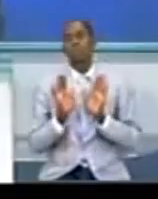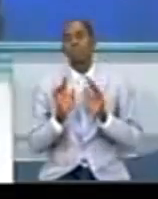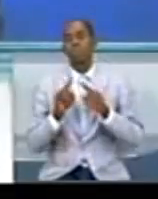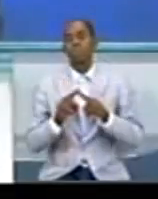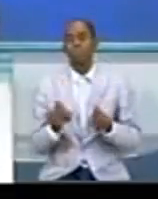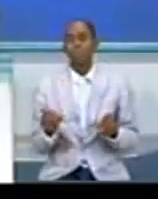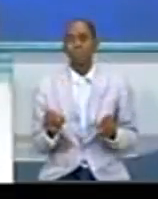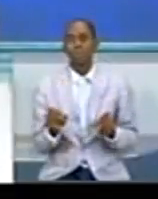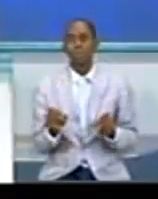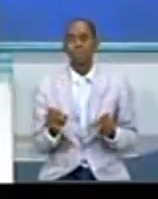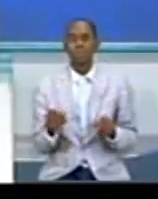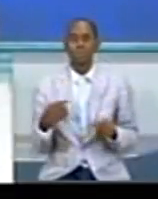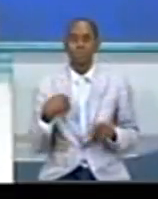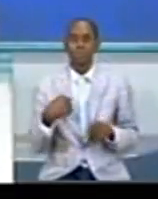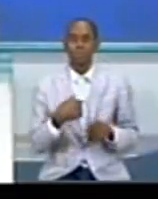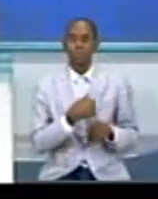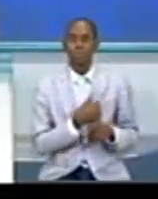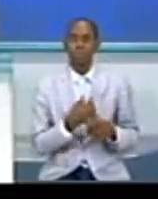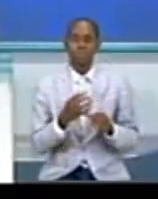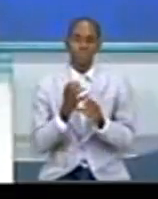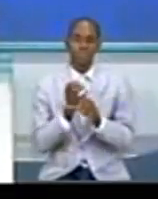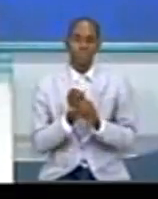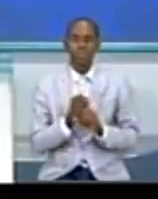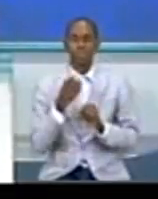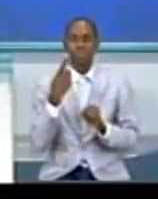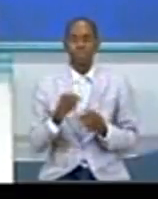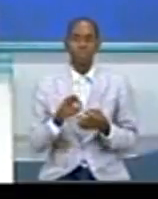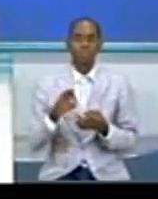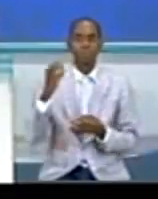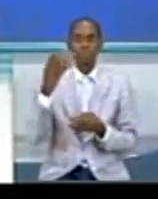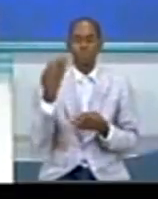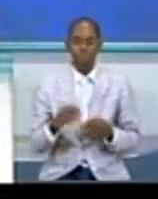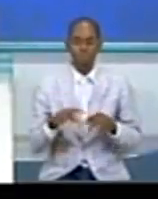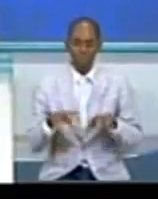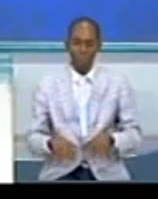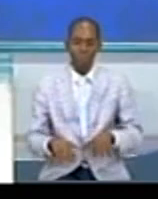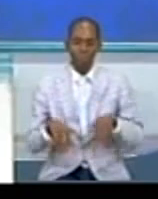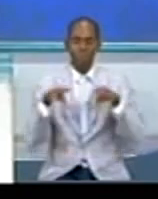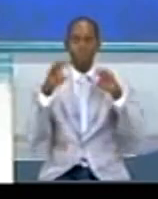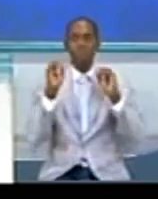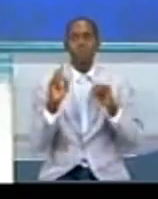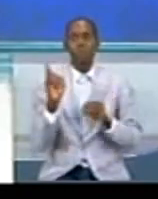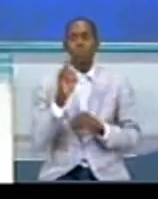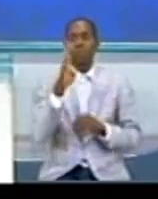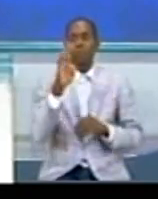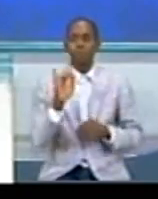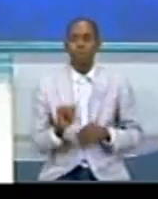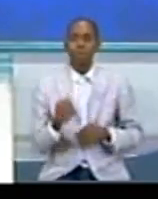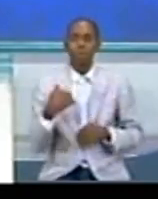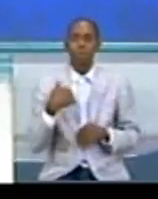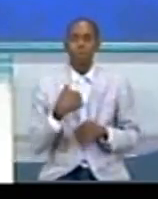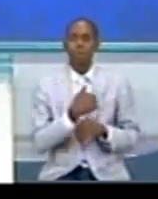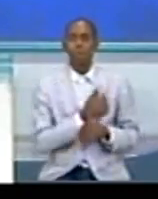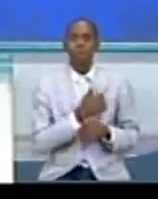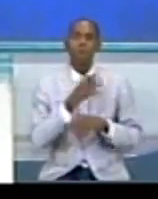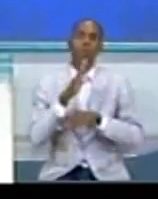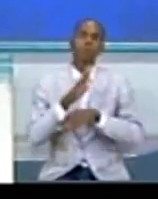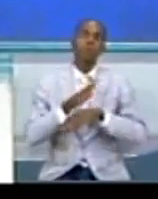but we have received the spirit of adoption, whereby we